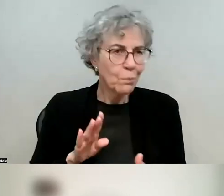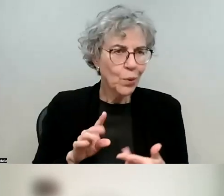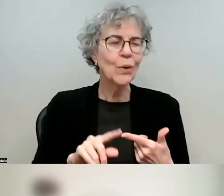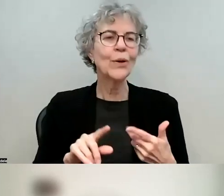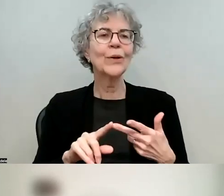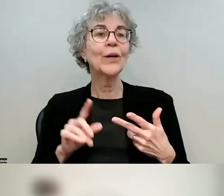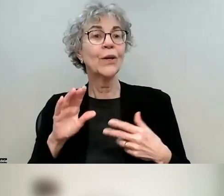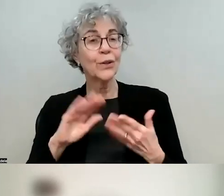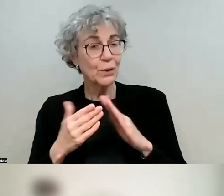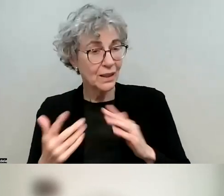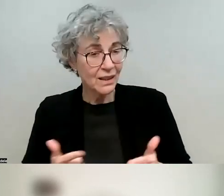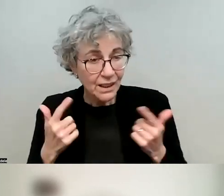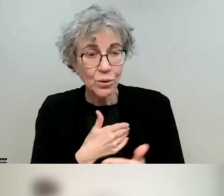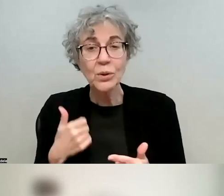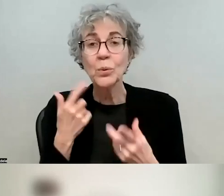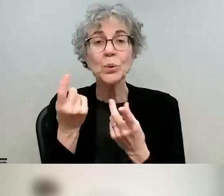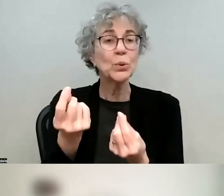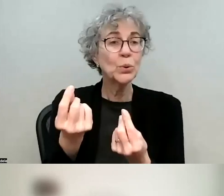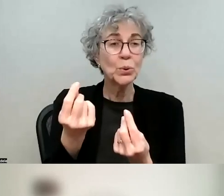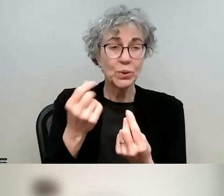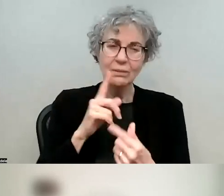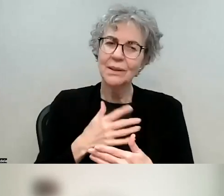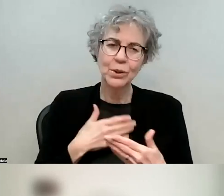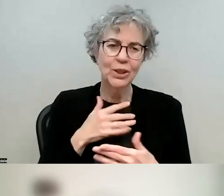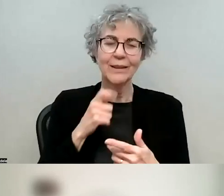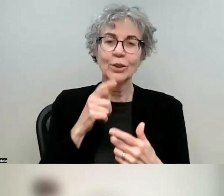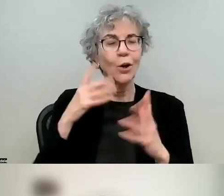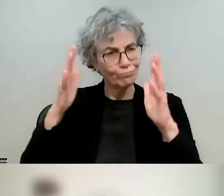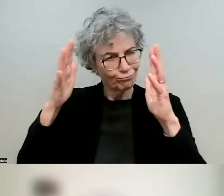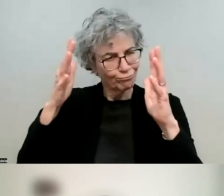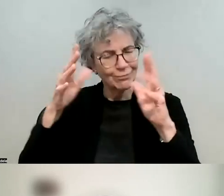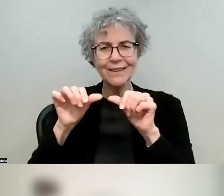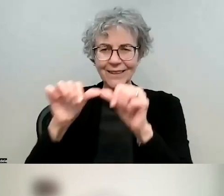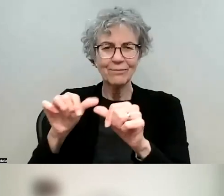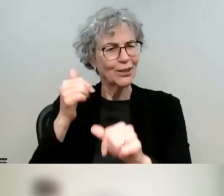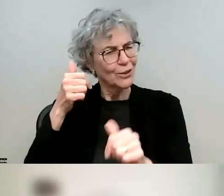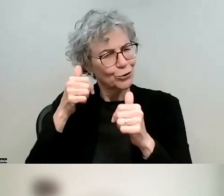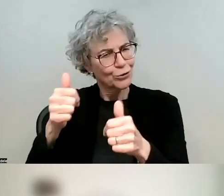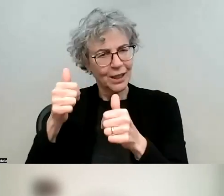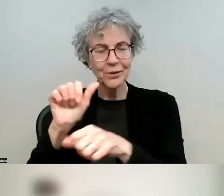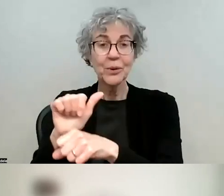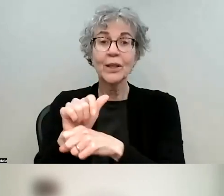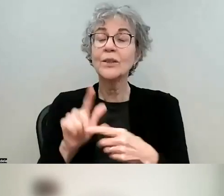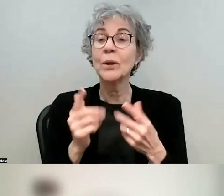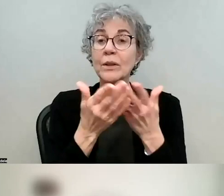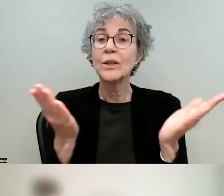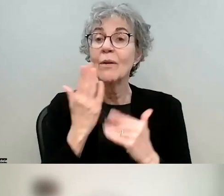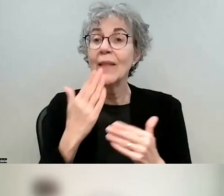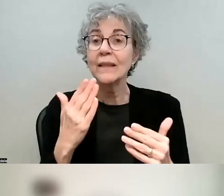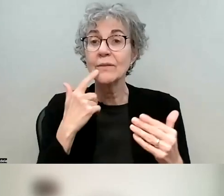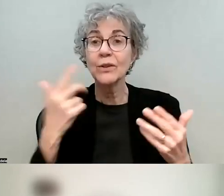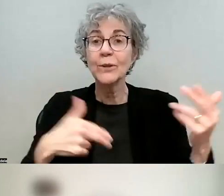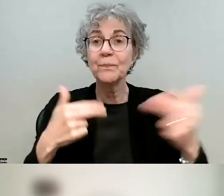doing. And so keep up the great work. And to all of you, thanks for attending, and